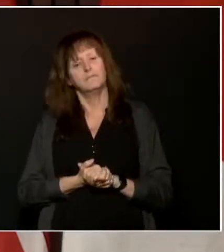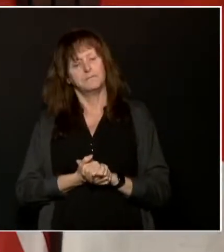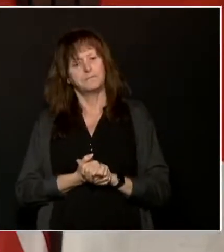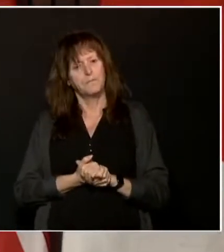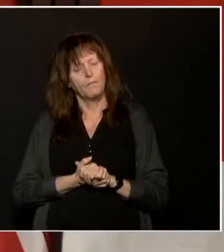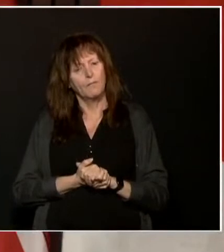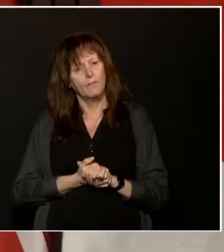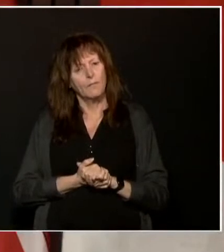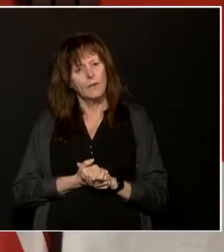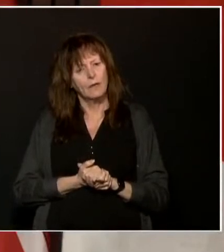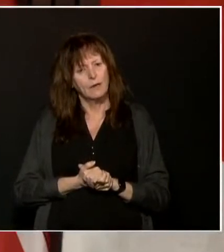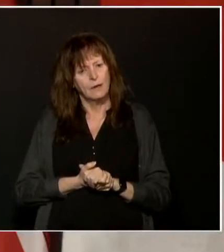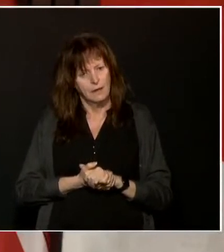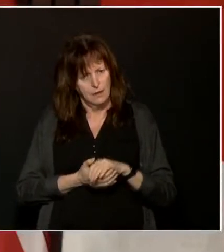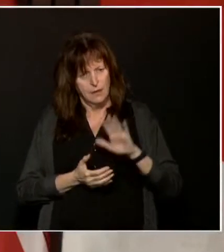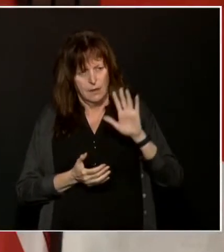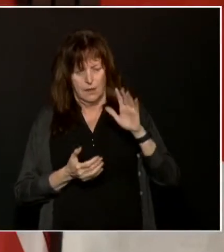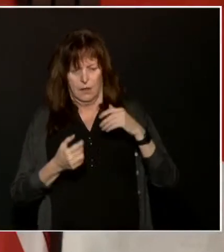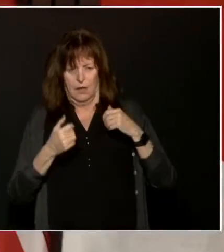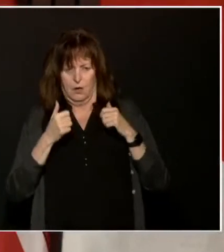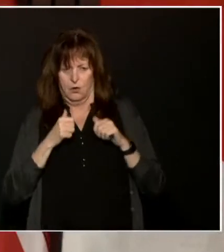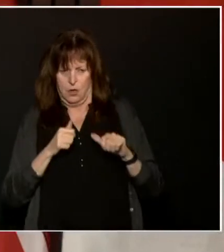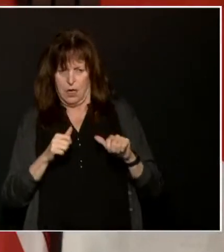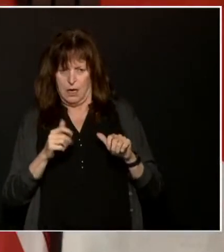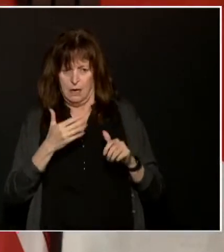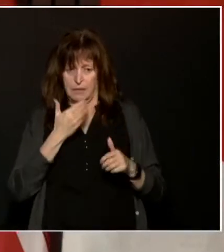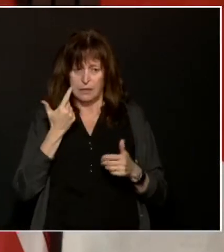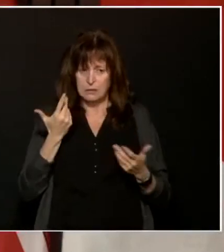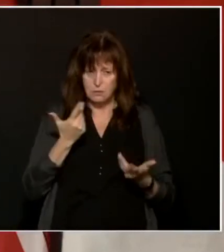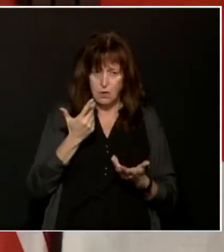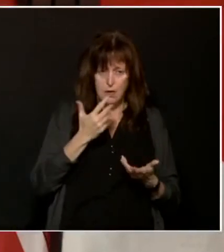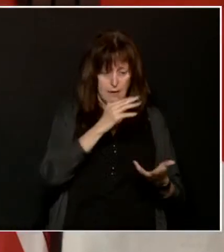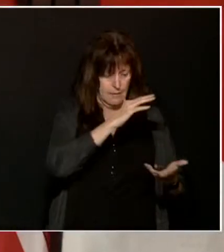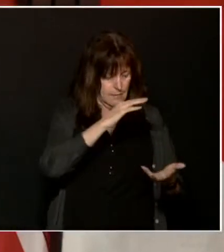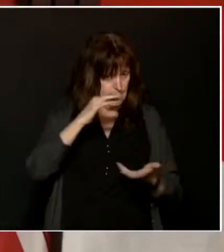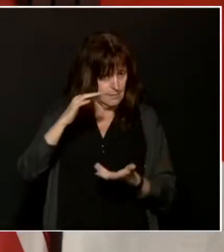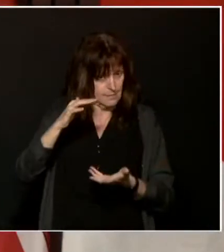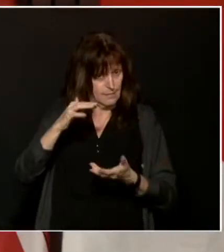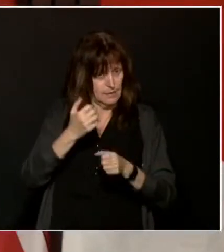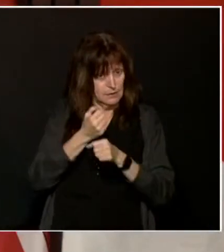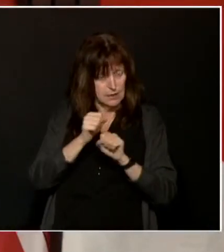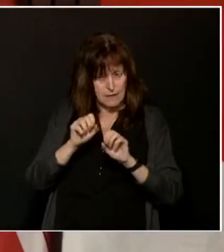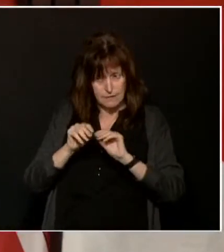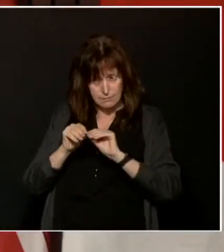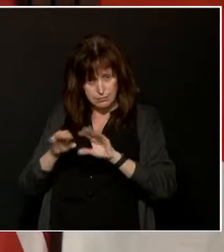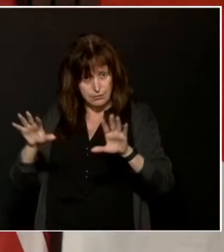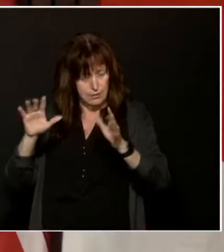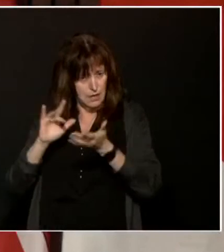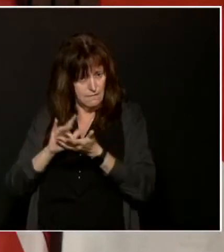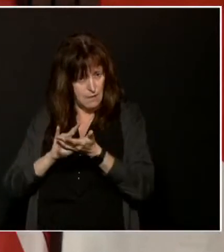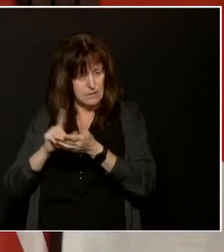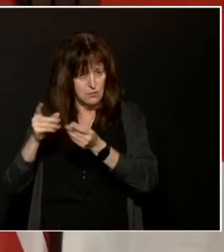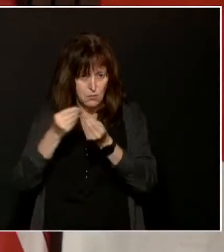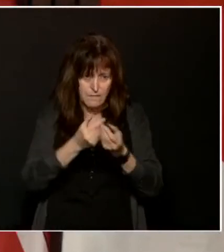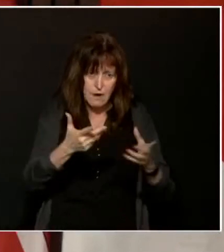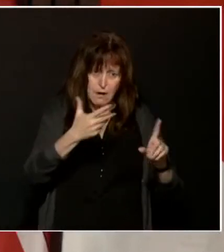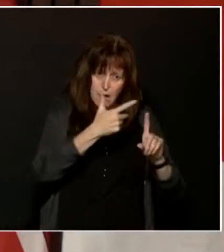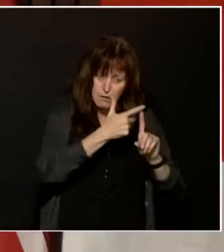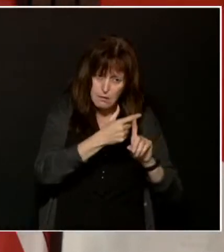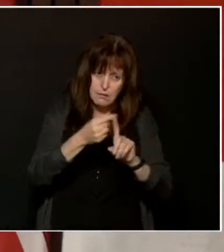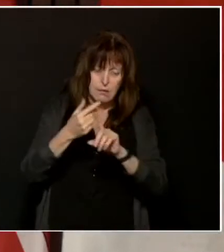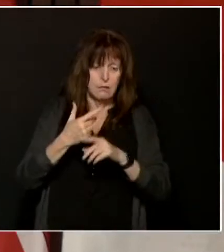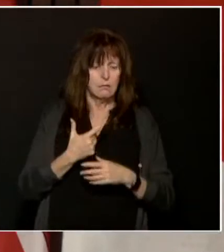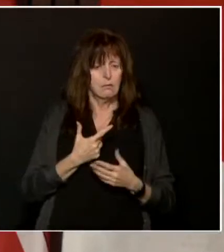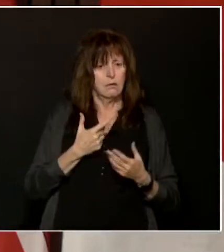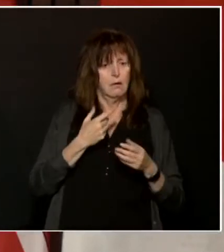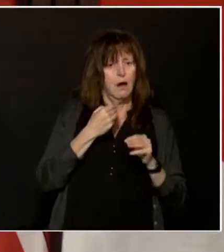the AstraZeneca in a safe way to the pharmacies to allow it to be provided. The math isn't necessarily